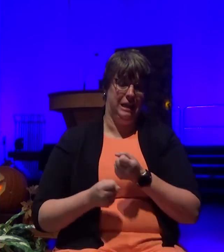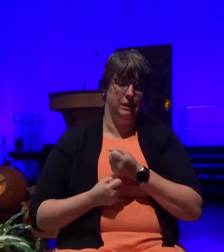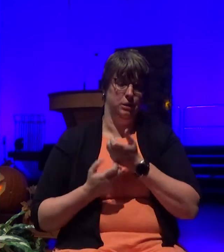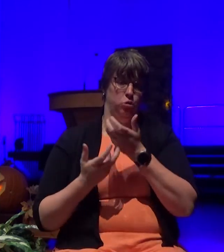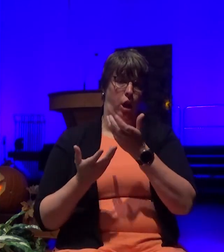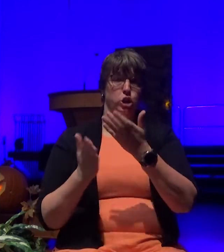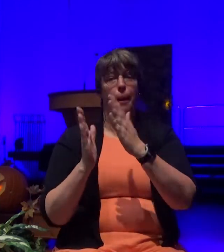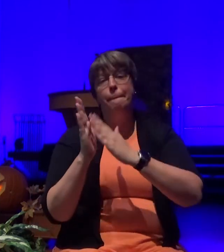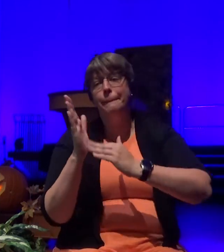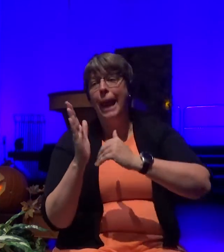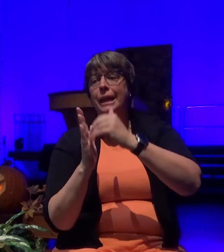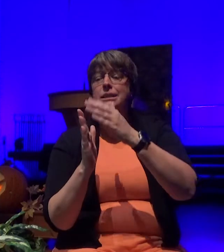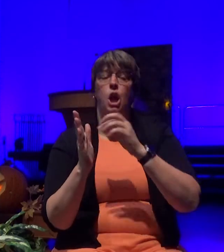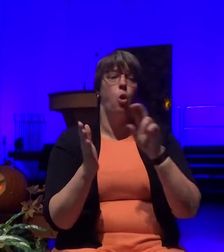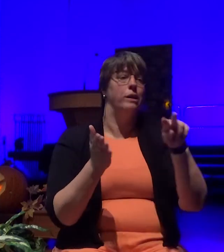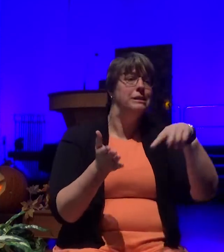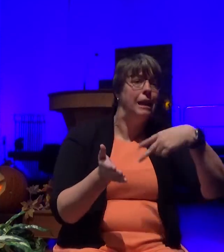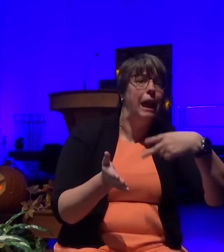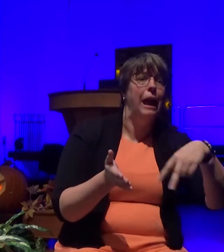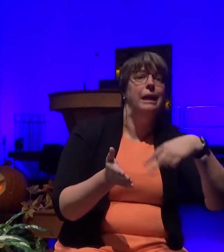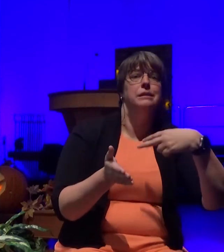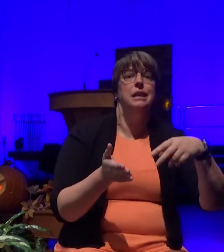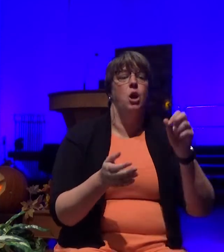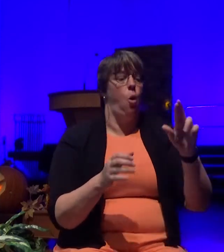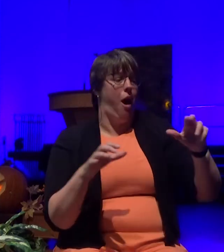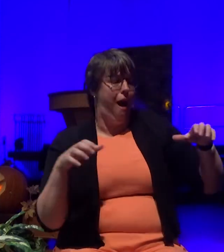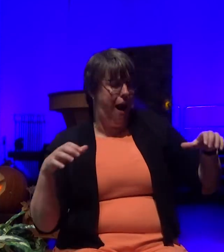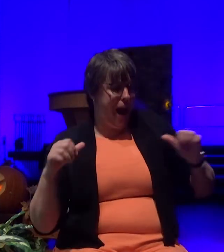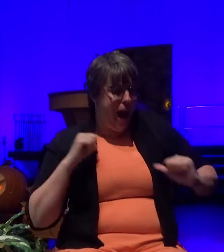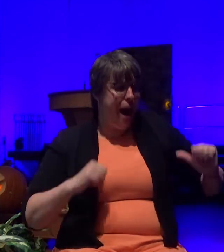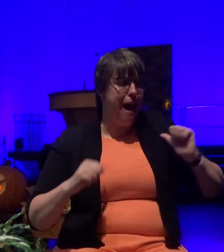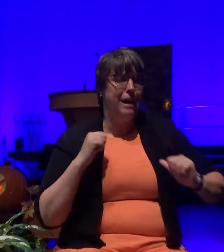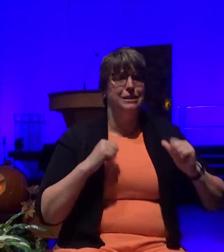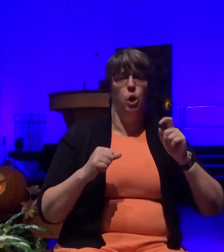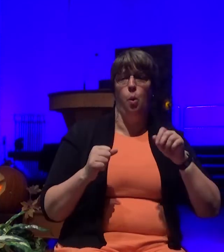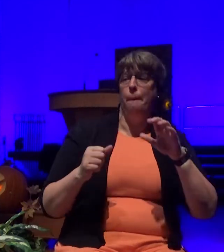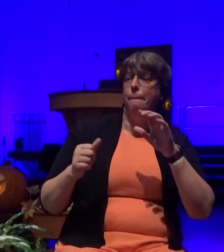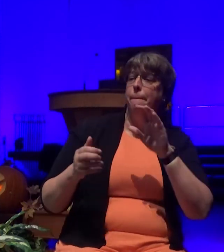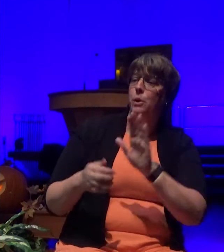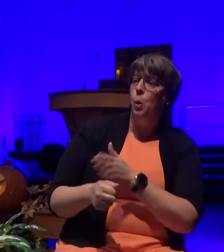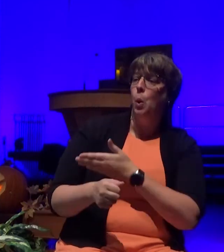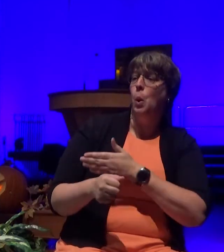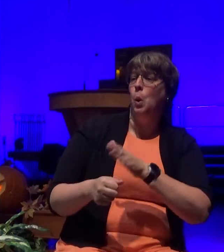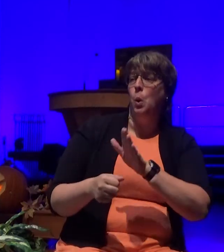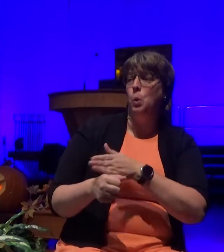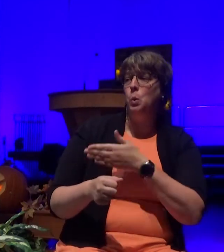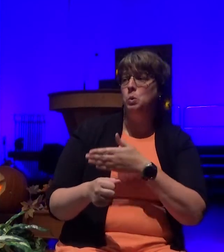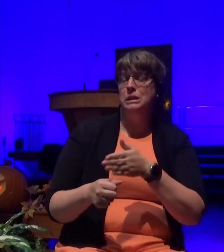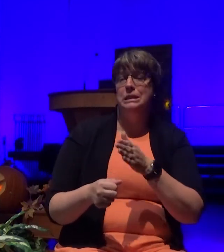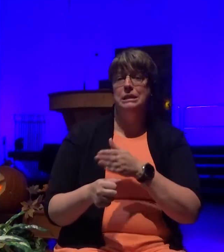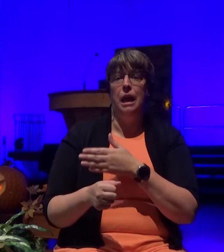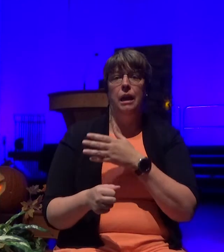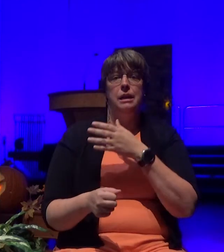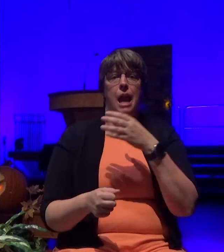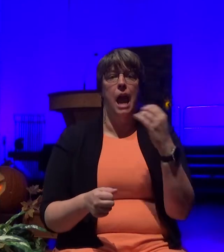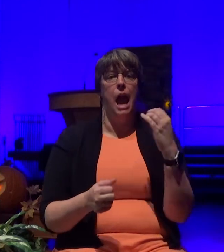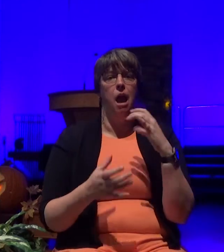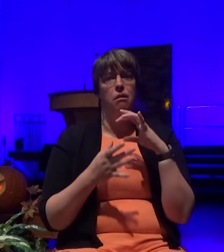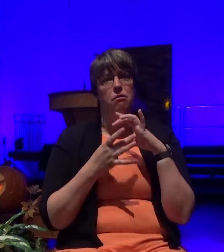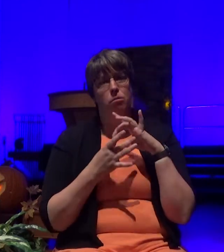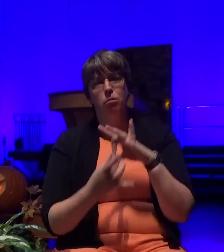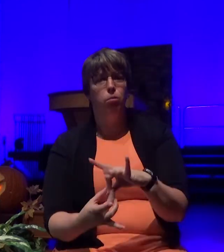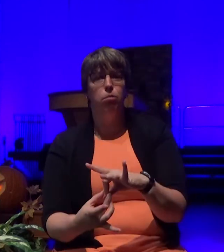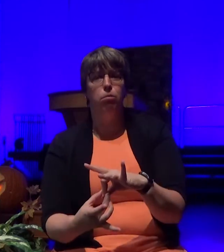or dancing or acting or music performance, and there's a connectedness that is